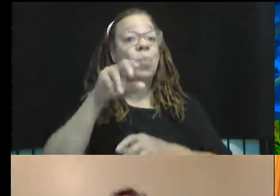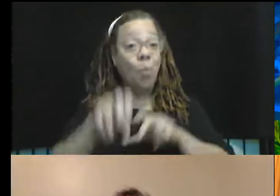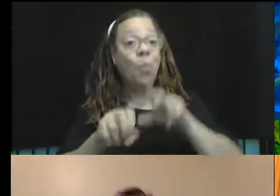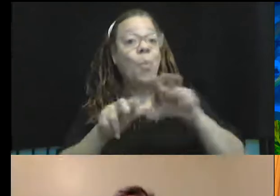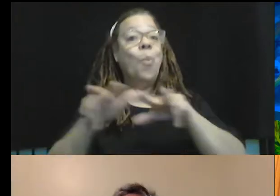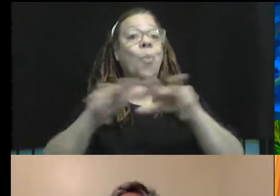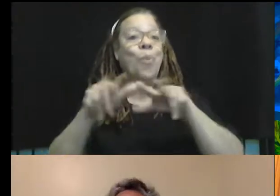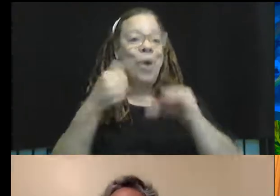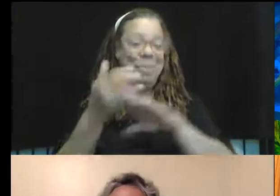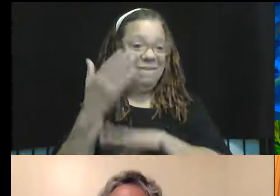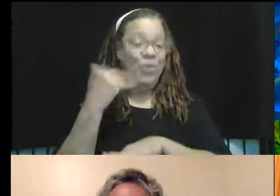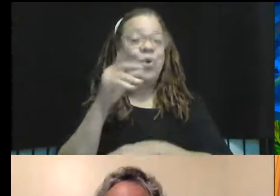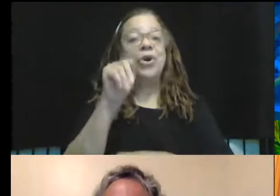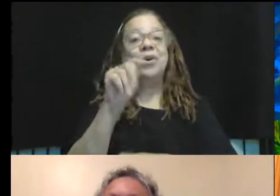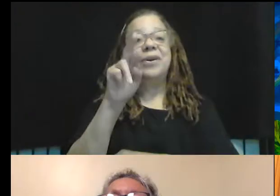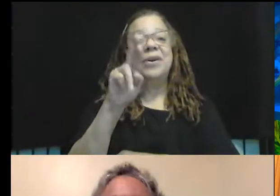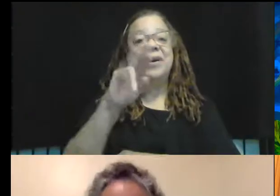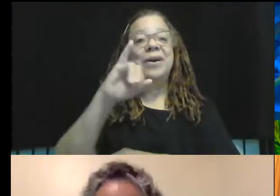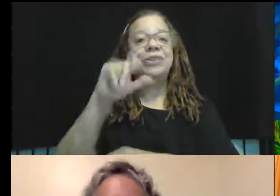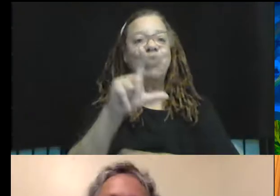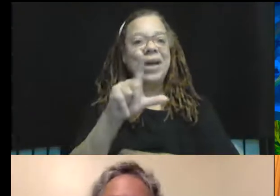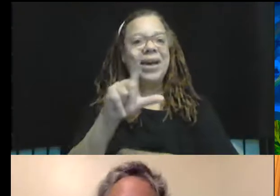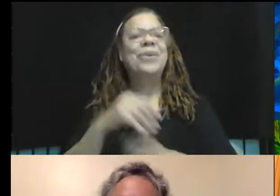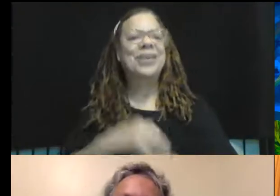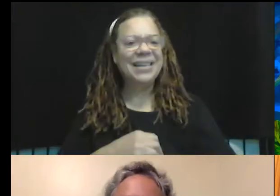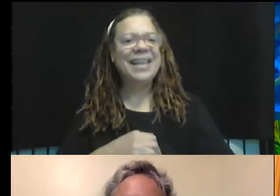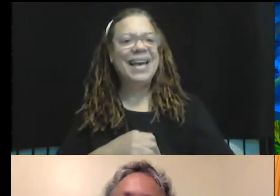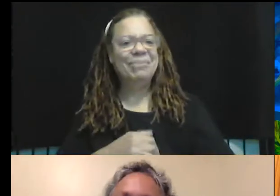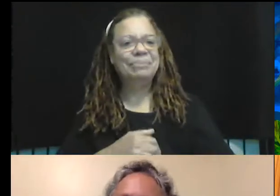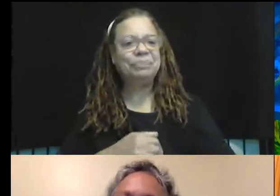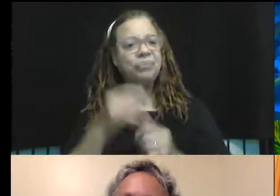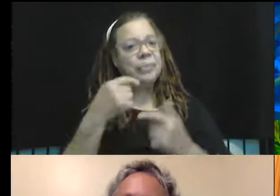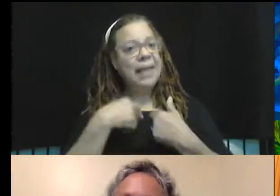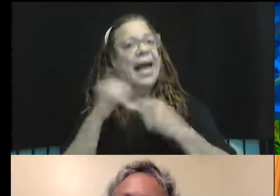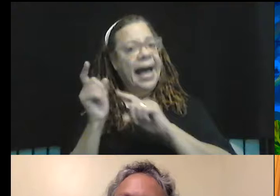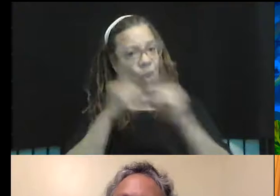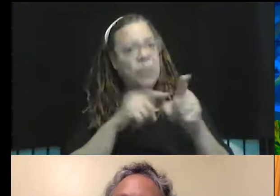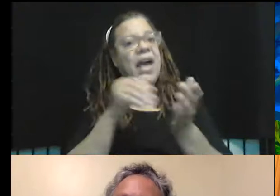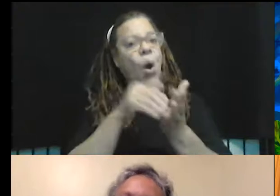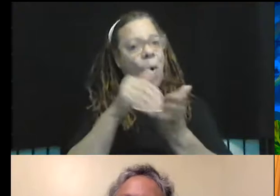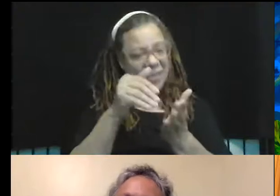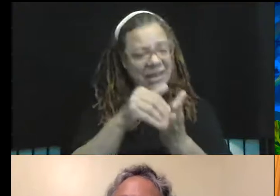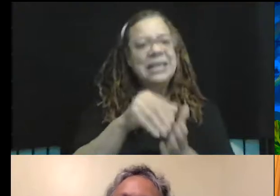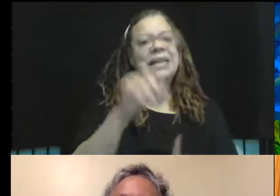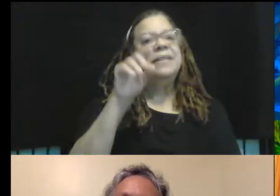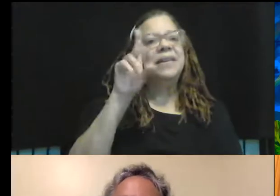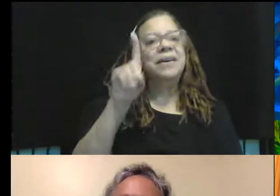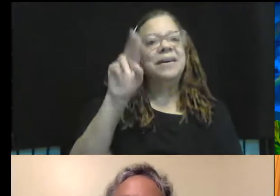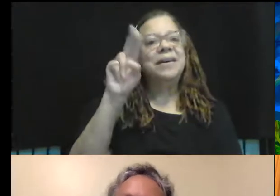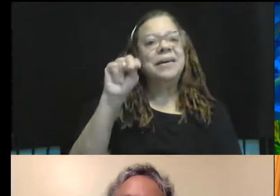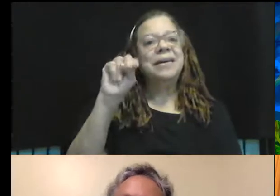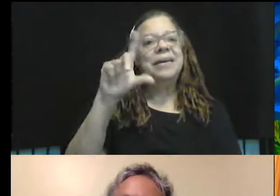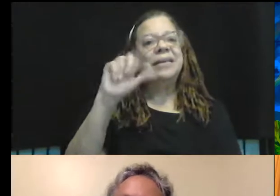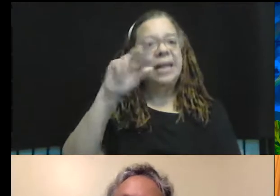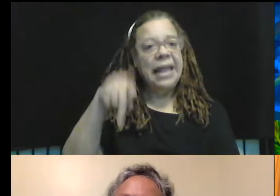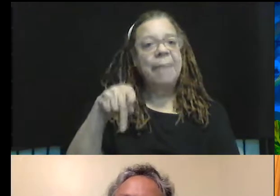Oh yeah, in Dracut, yeah. Yes. I go there a lot, the Dunlap Sanctuary. I go there a lot. Yeah.